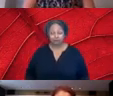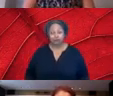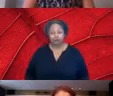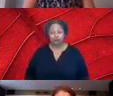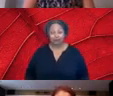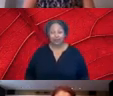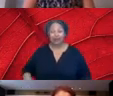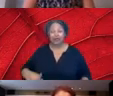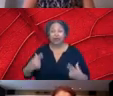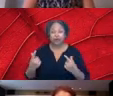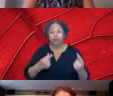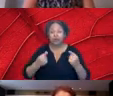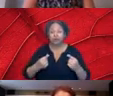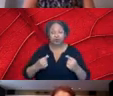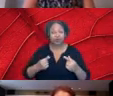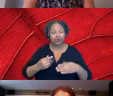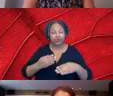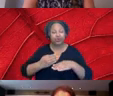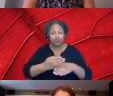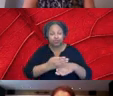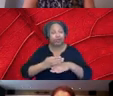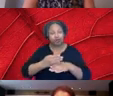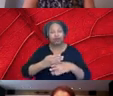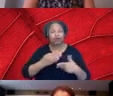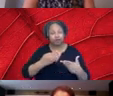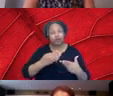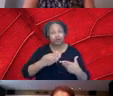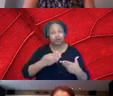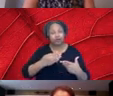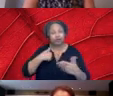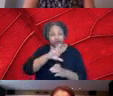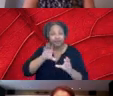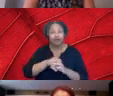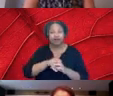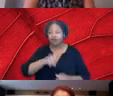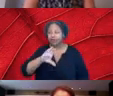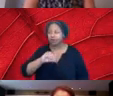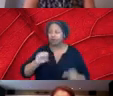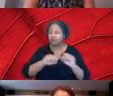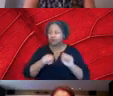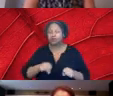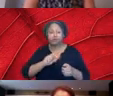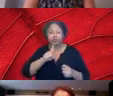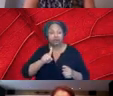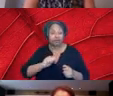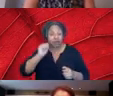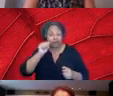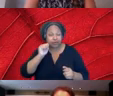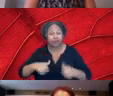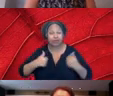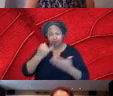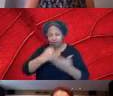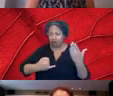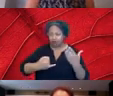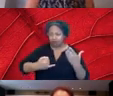of being part of an ecosystem and that art is part of social life and making connections with people and sharing that work.